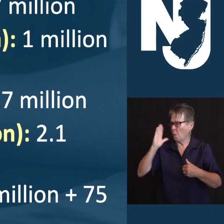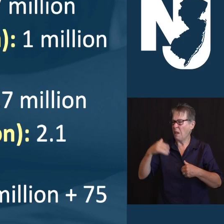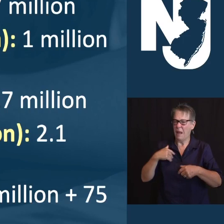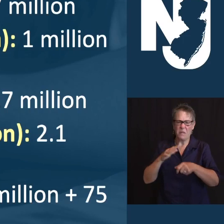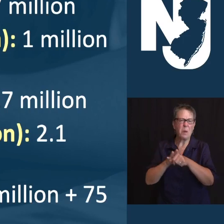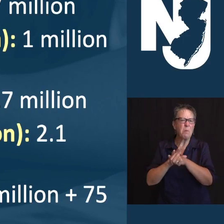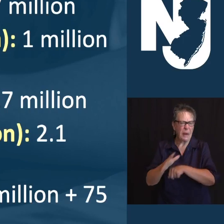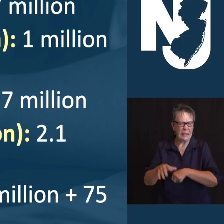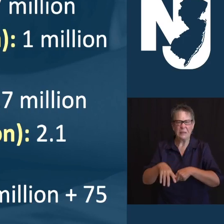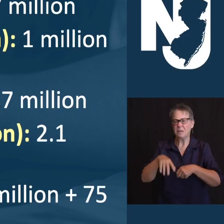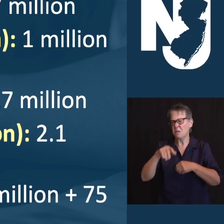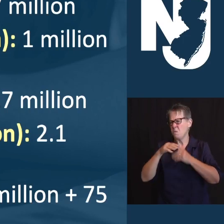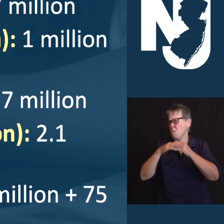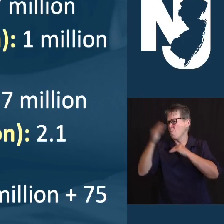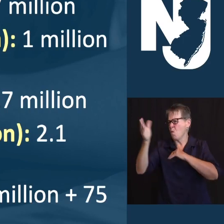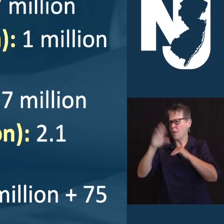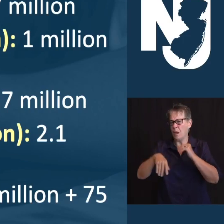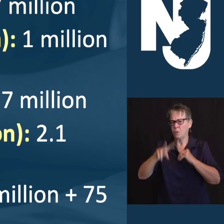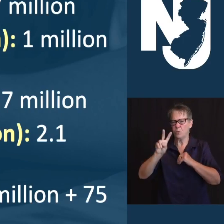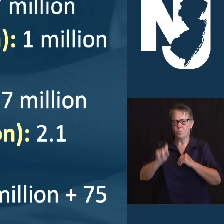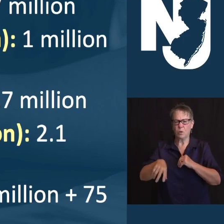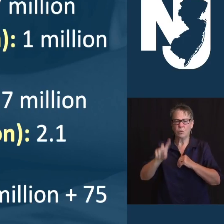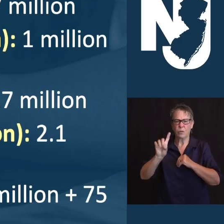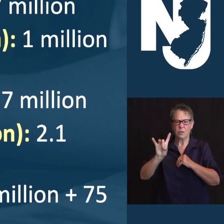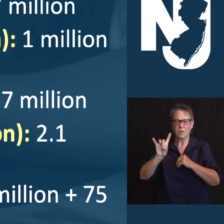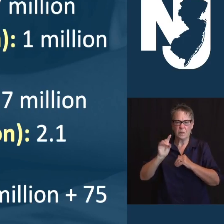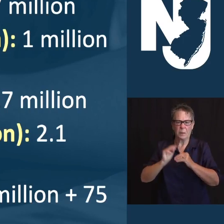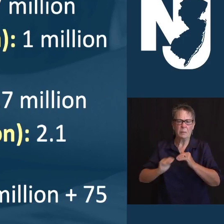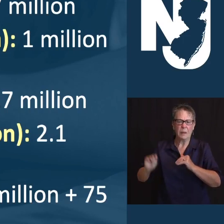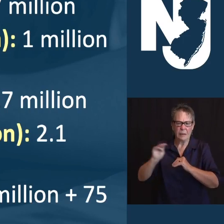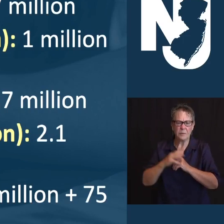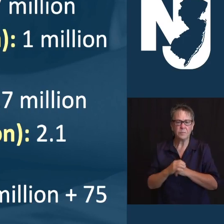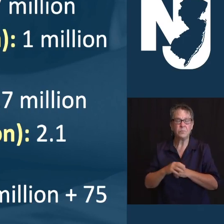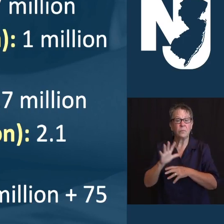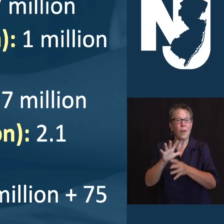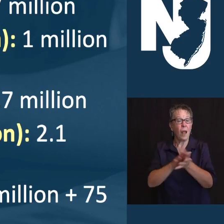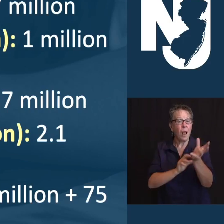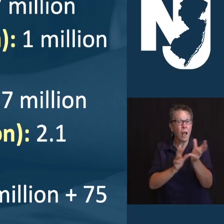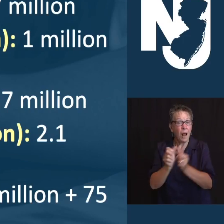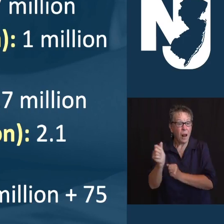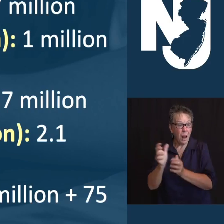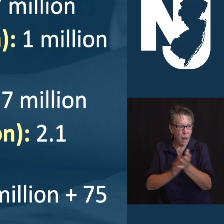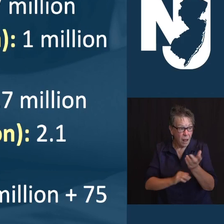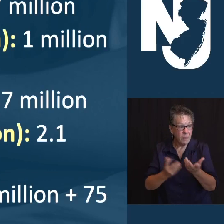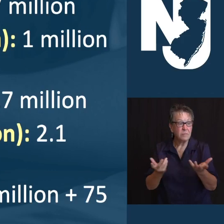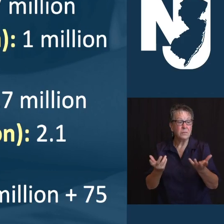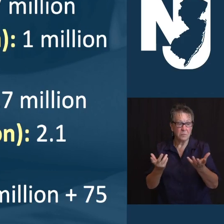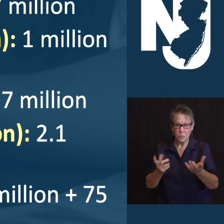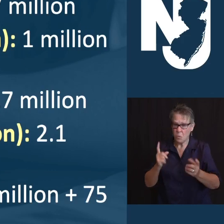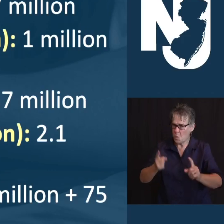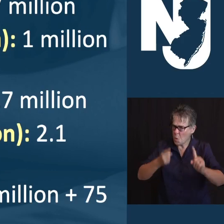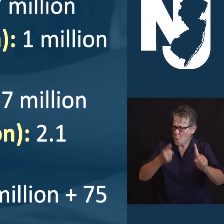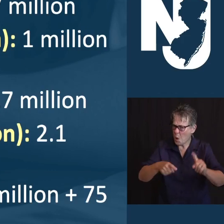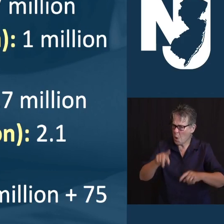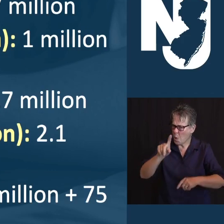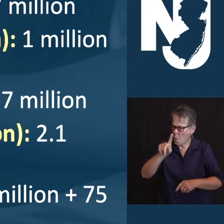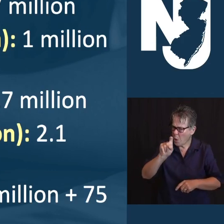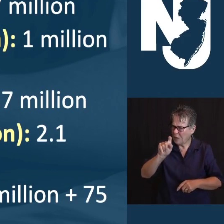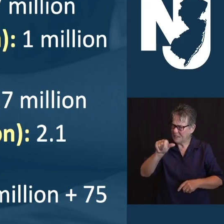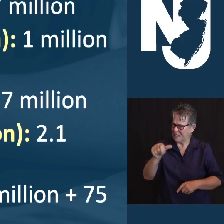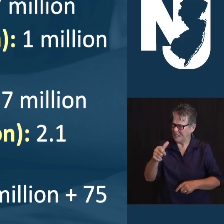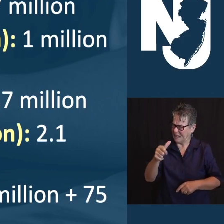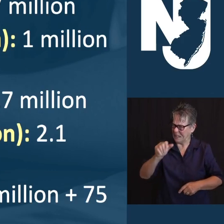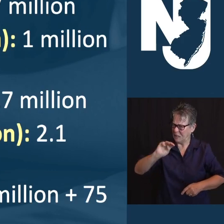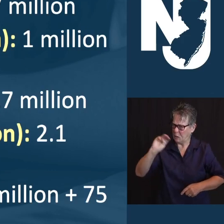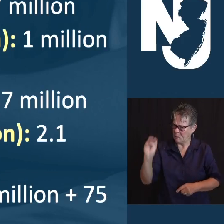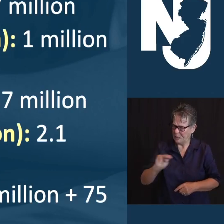of 110 million gloves. Our warehouse currently has 1.9 million, but an